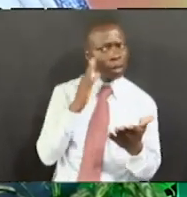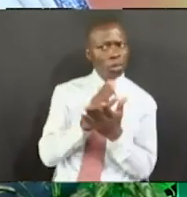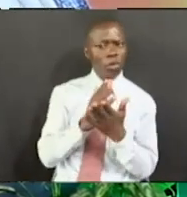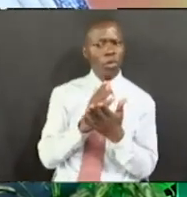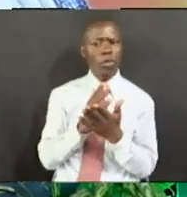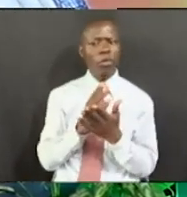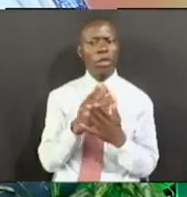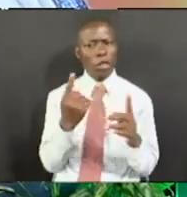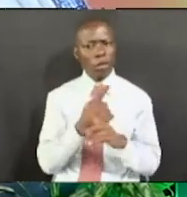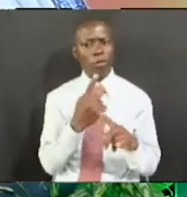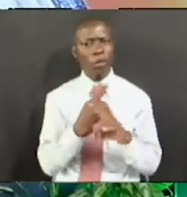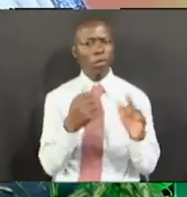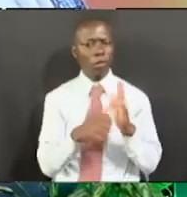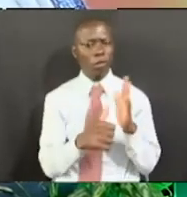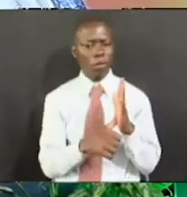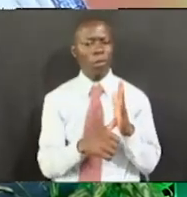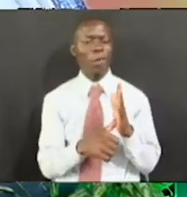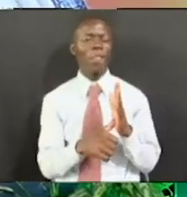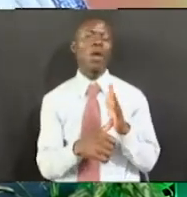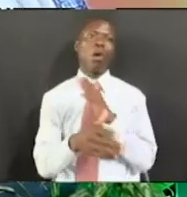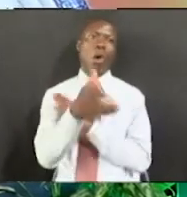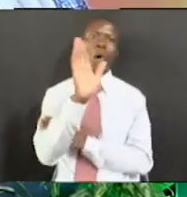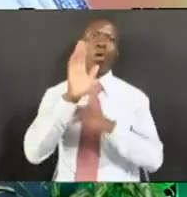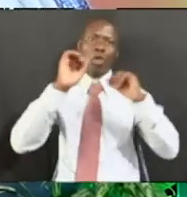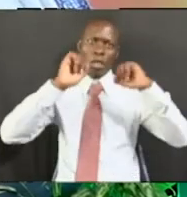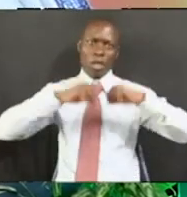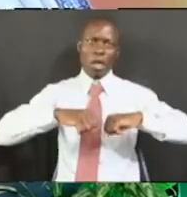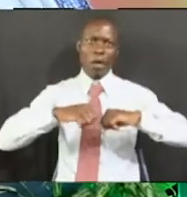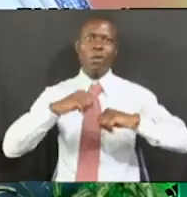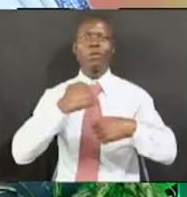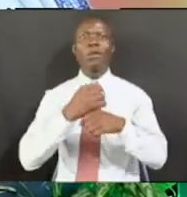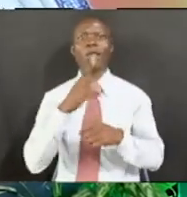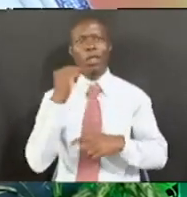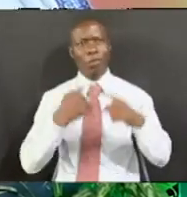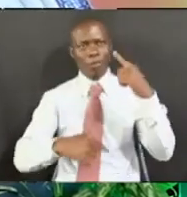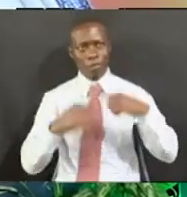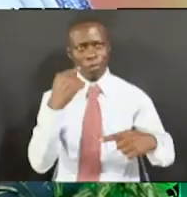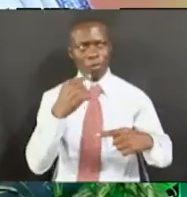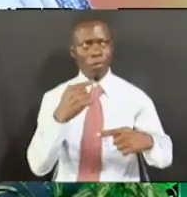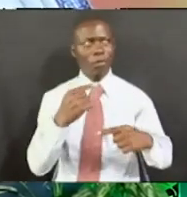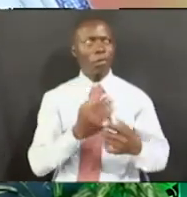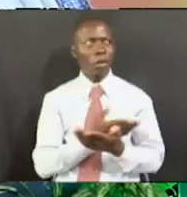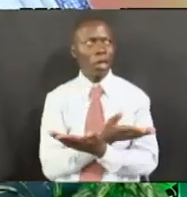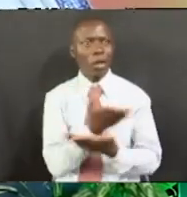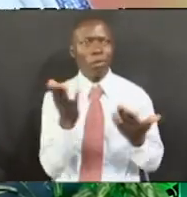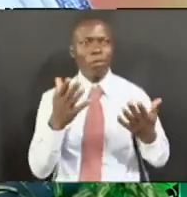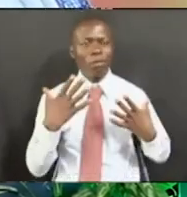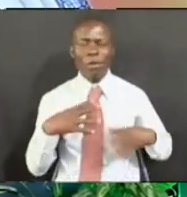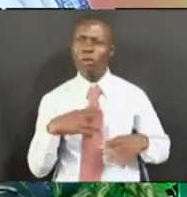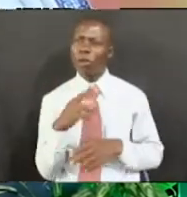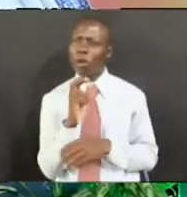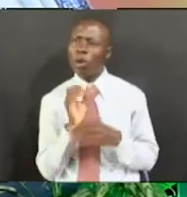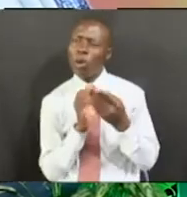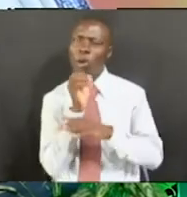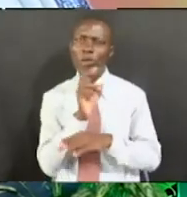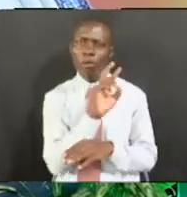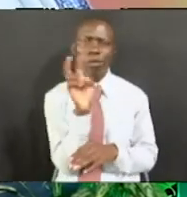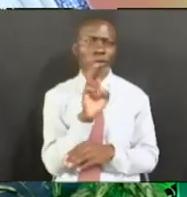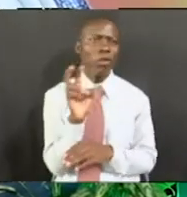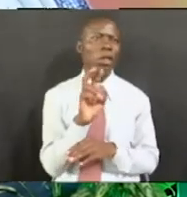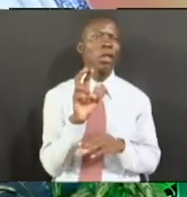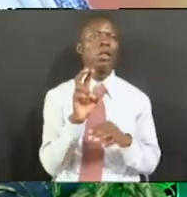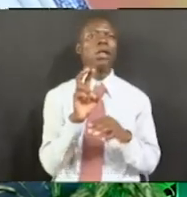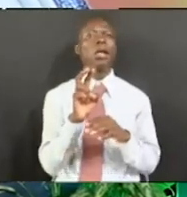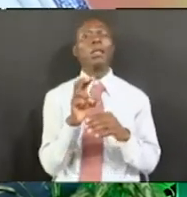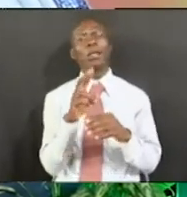insignificant, God is able to make them champions. Those who are considered overlooked, those who are considered